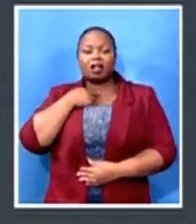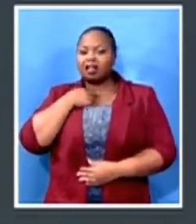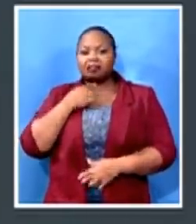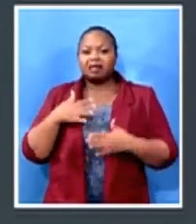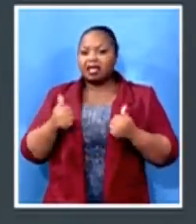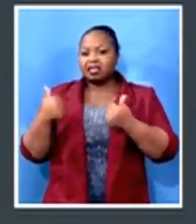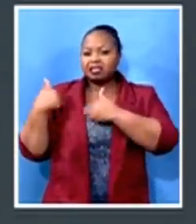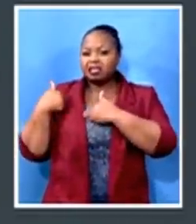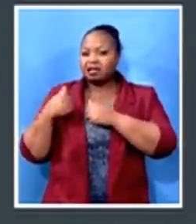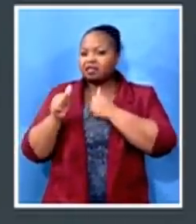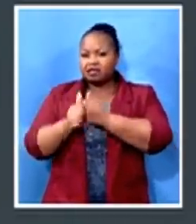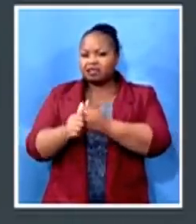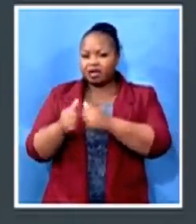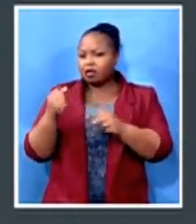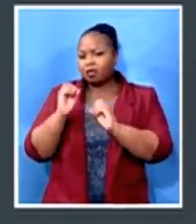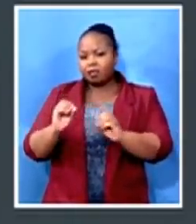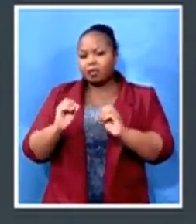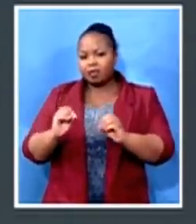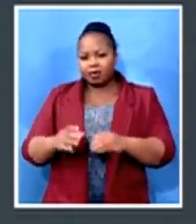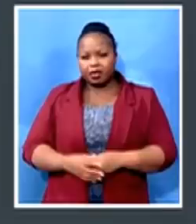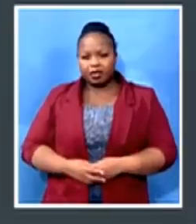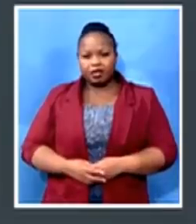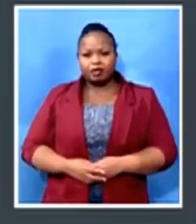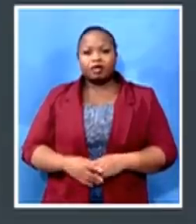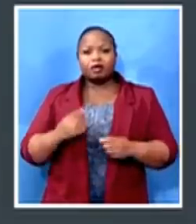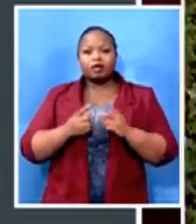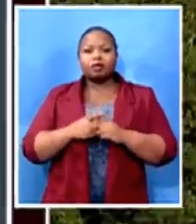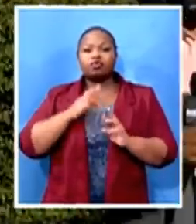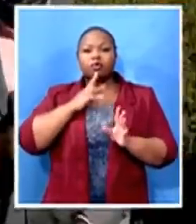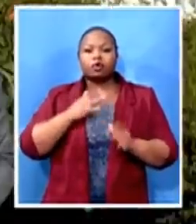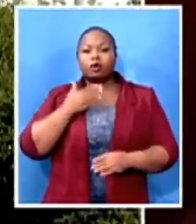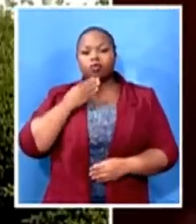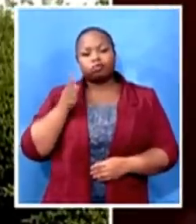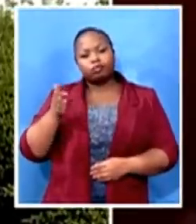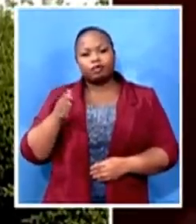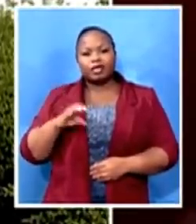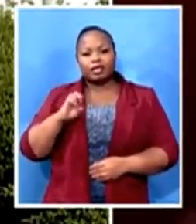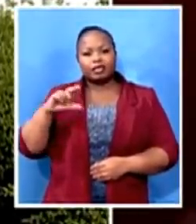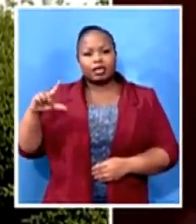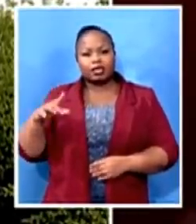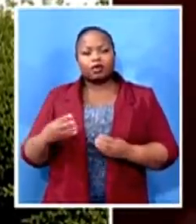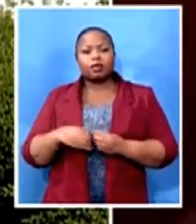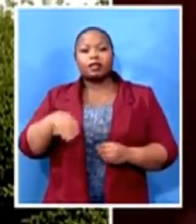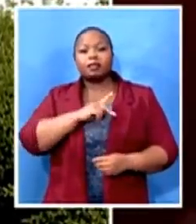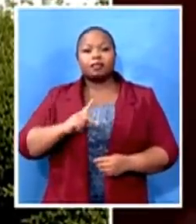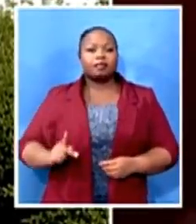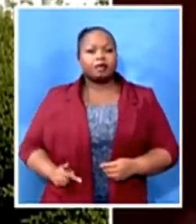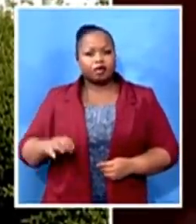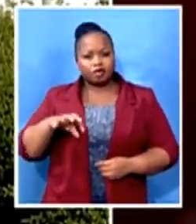Labour Department. Our reporter Yanga Funani is in East London with the Premier of the province, Premier